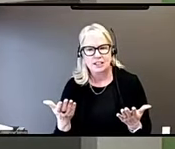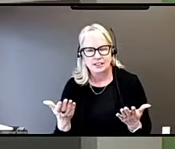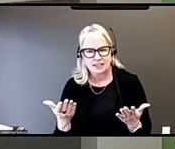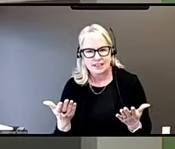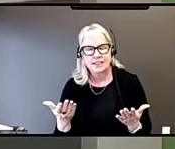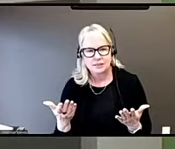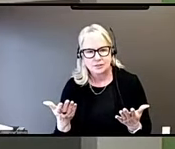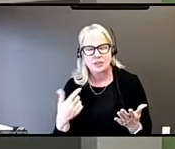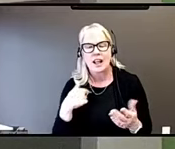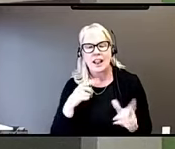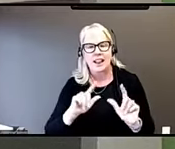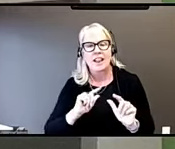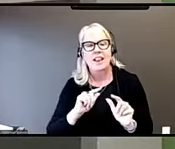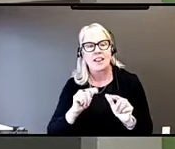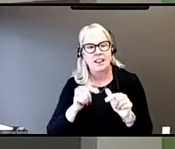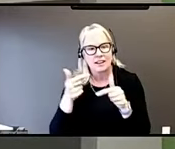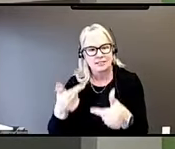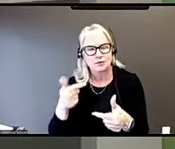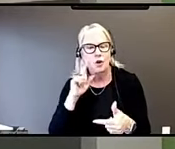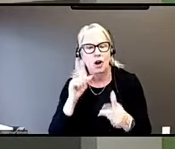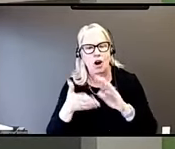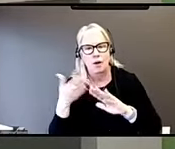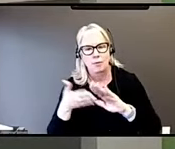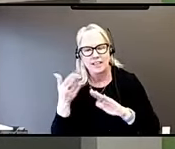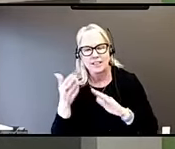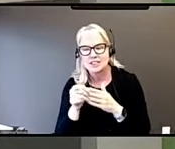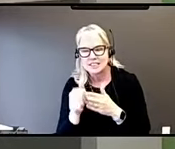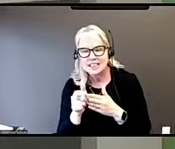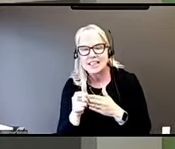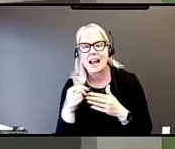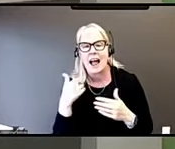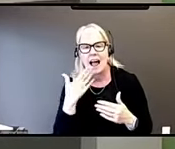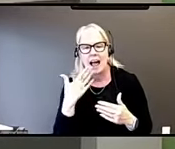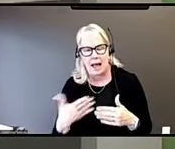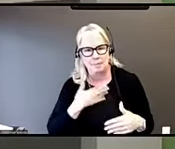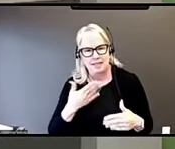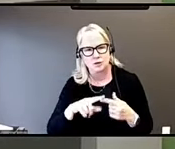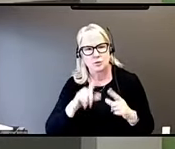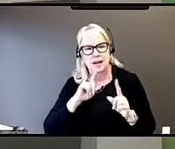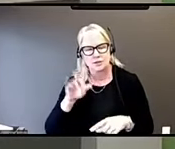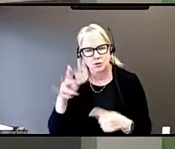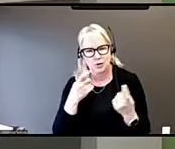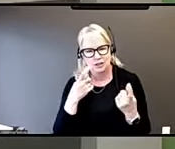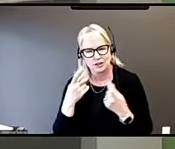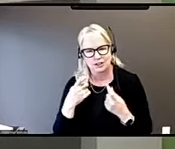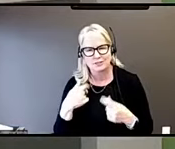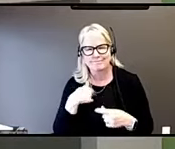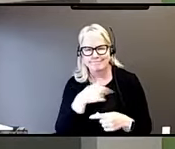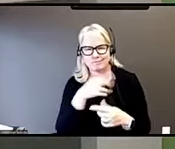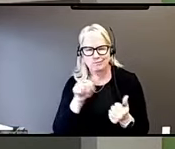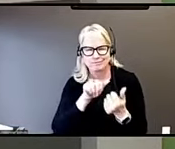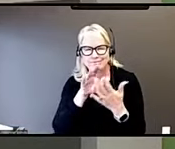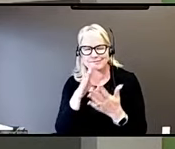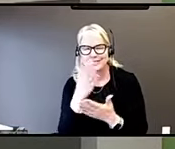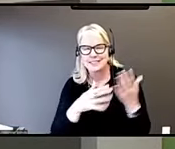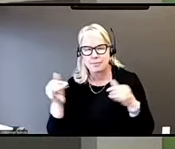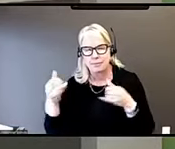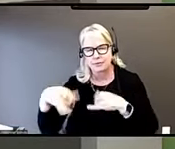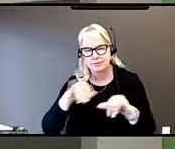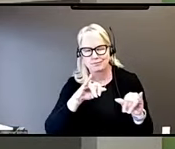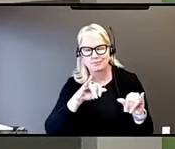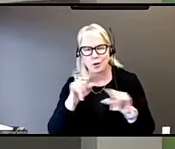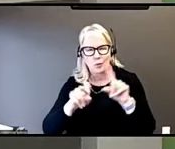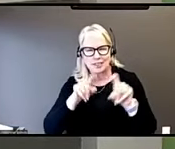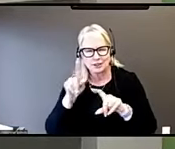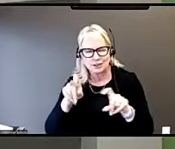over to the operational leads, after which we're happy to take your questions. We want to address some of the common questions arising from the impacted